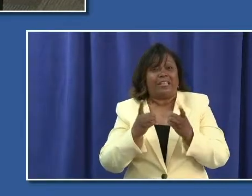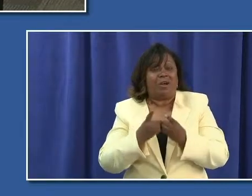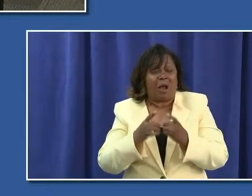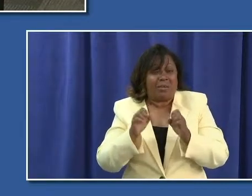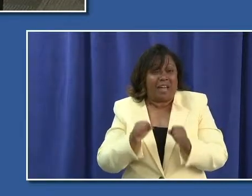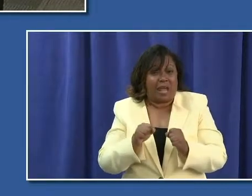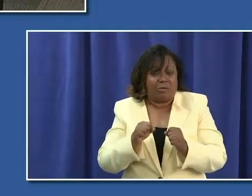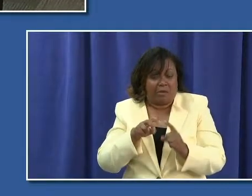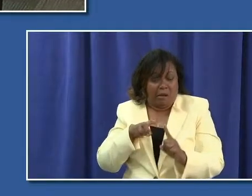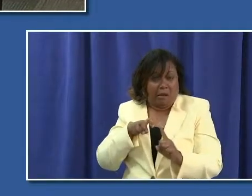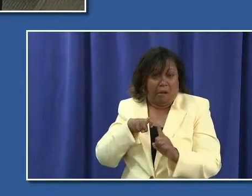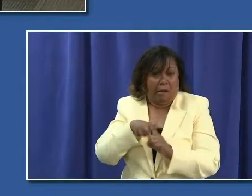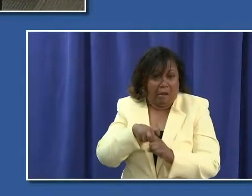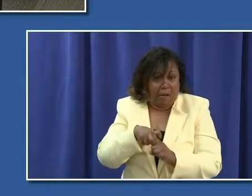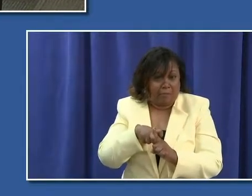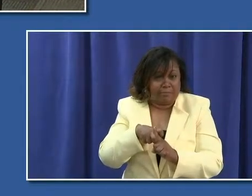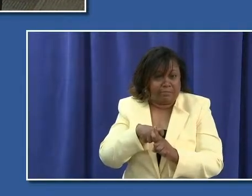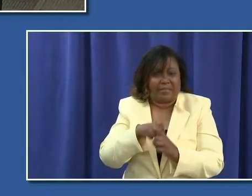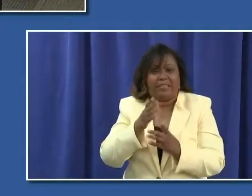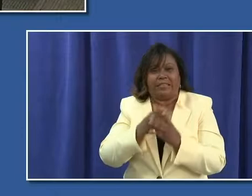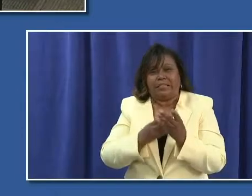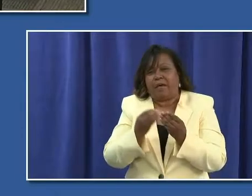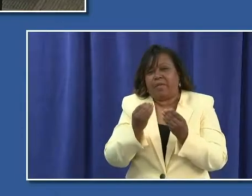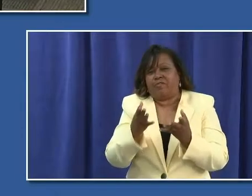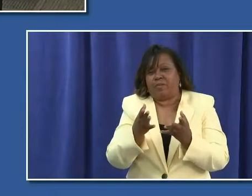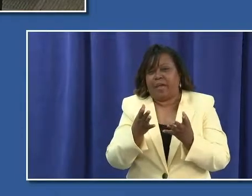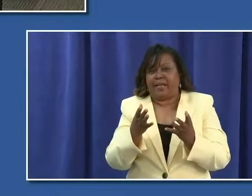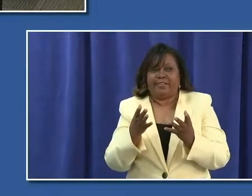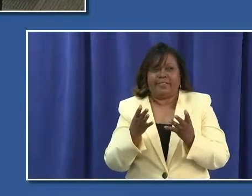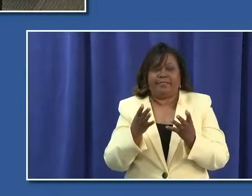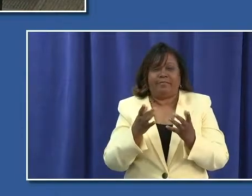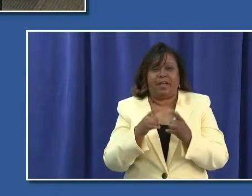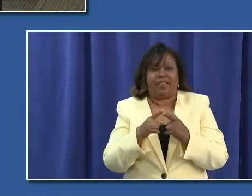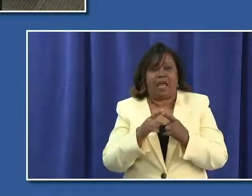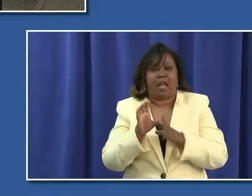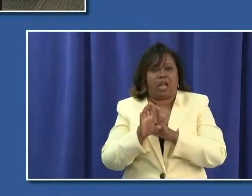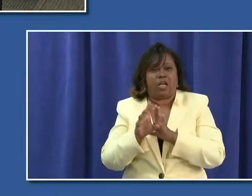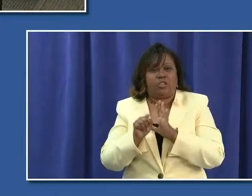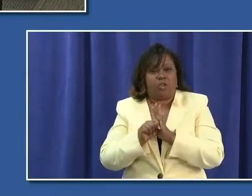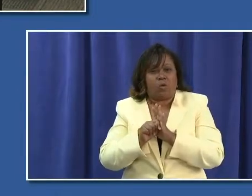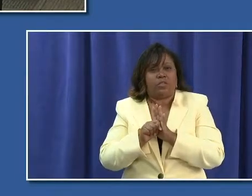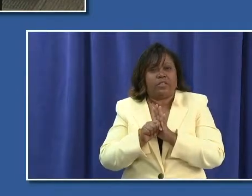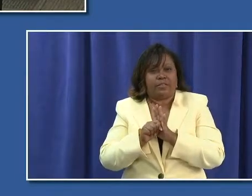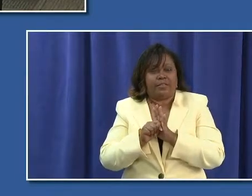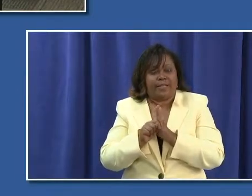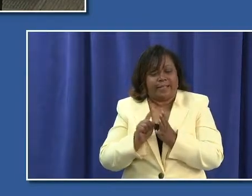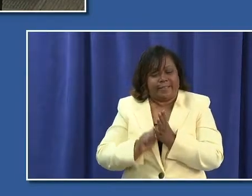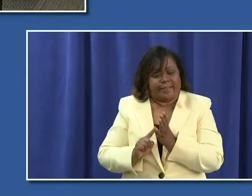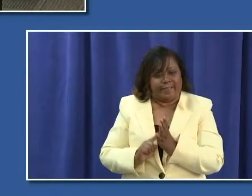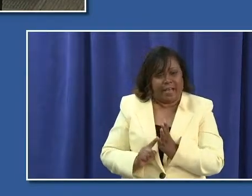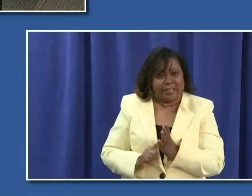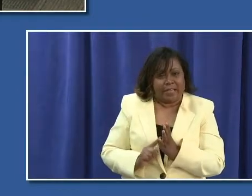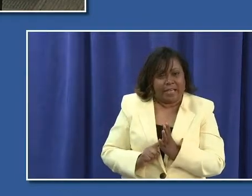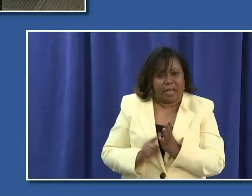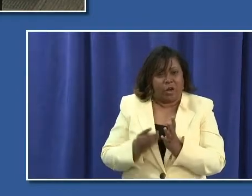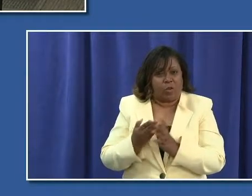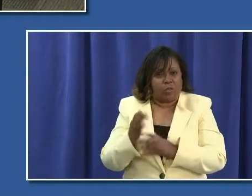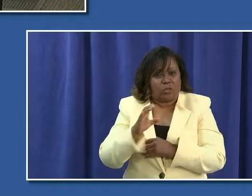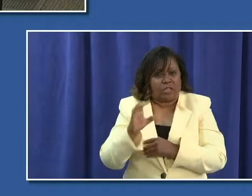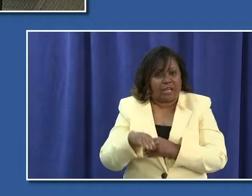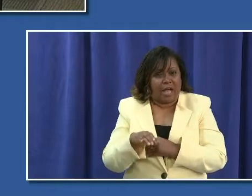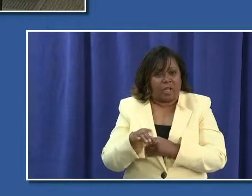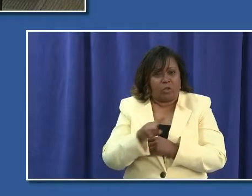was able to tap into some information that a consultant was investigating through the